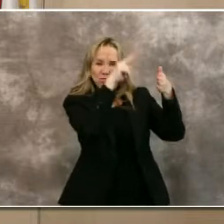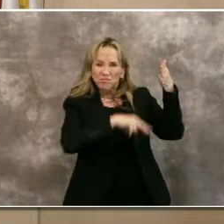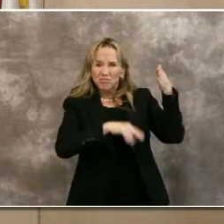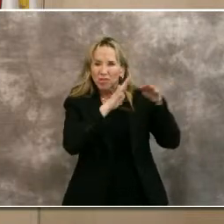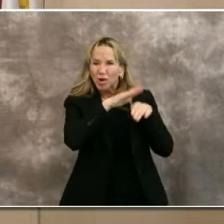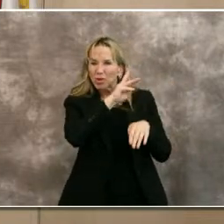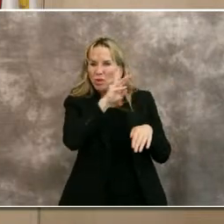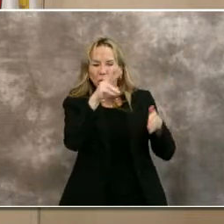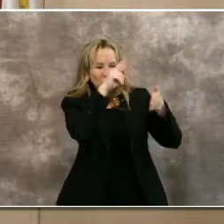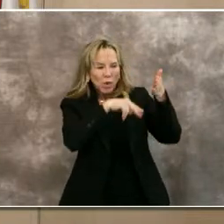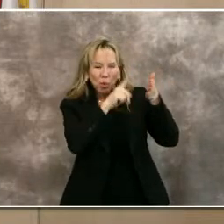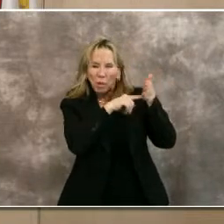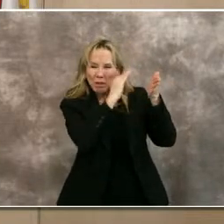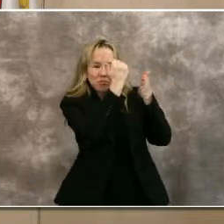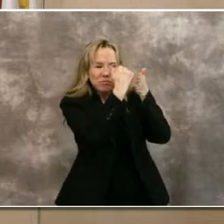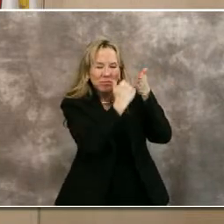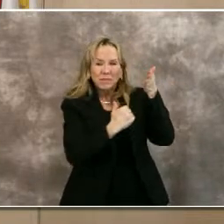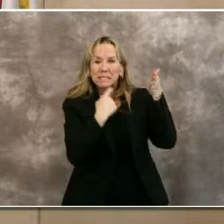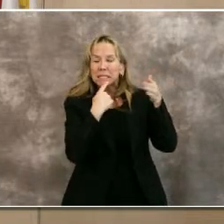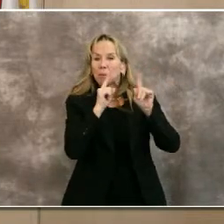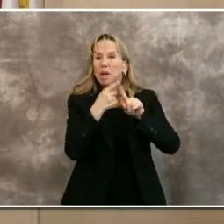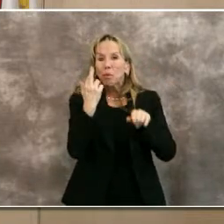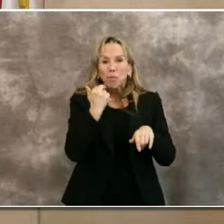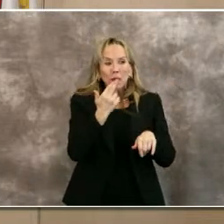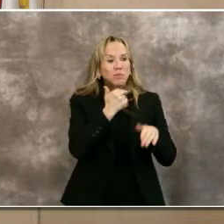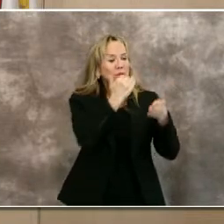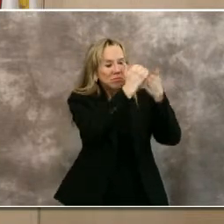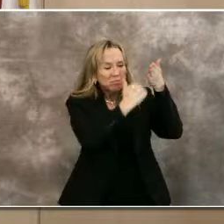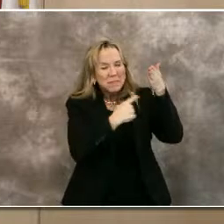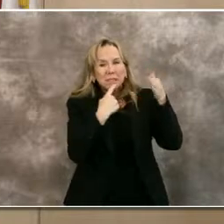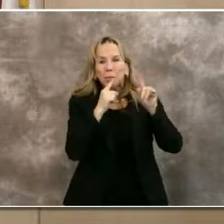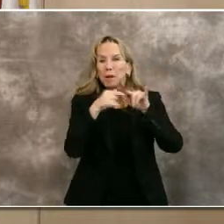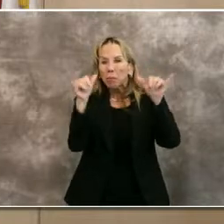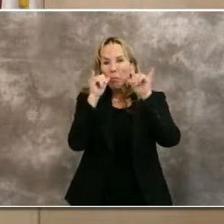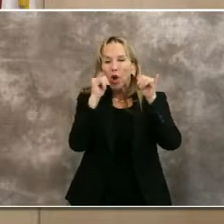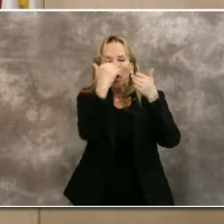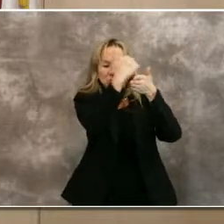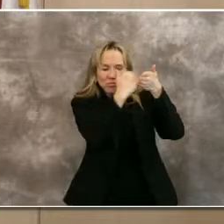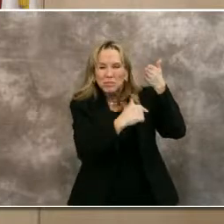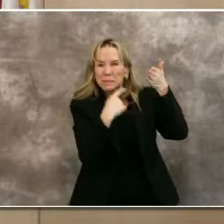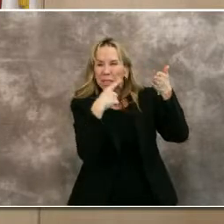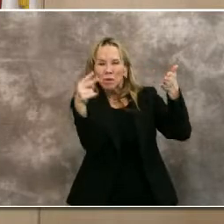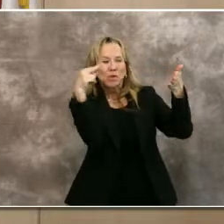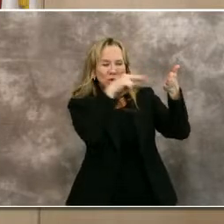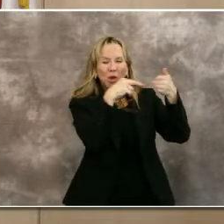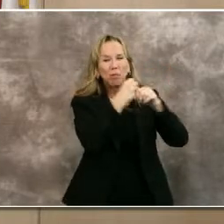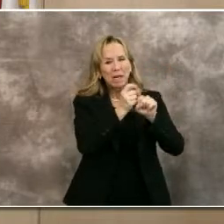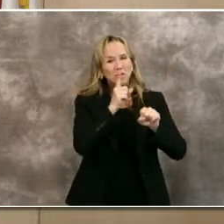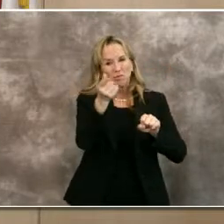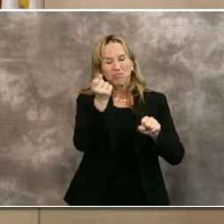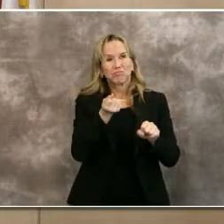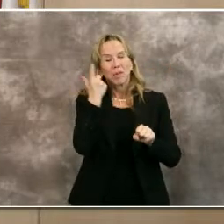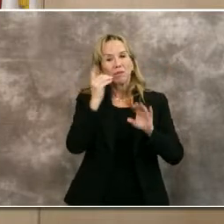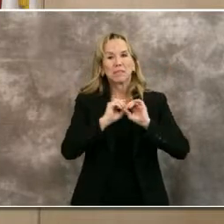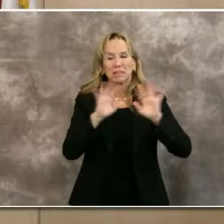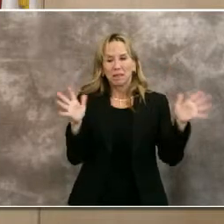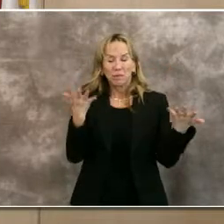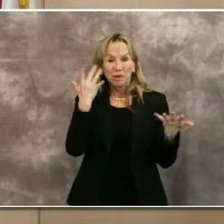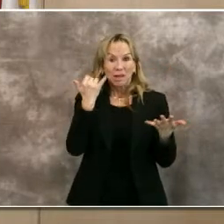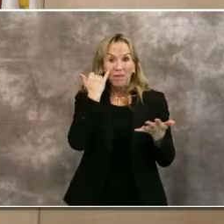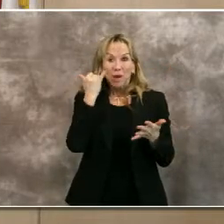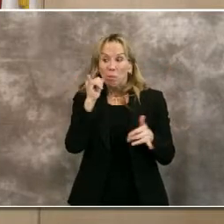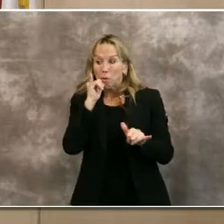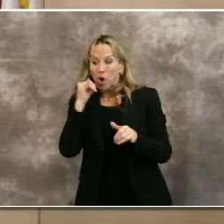there. But they are very similar to what is in restaurants, which bars associated with